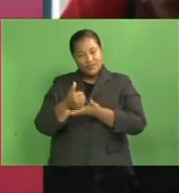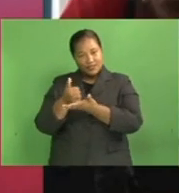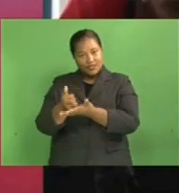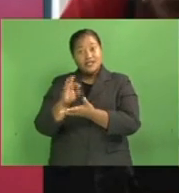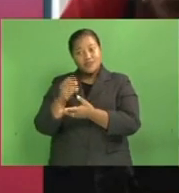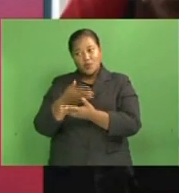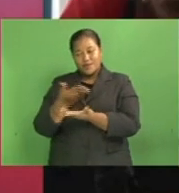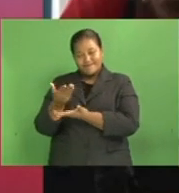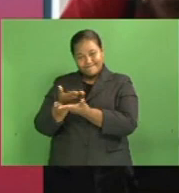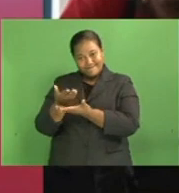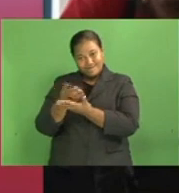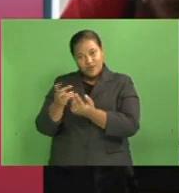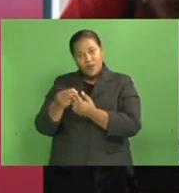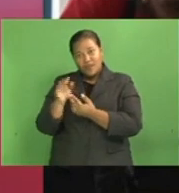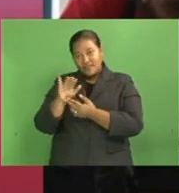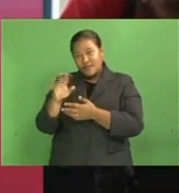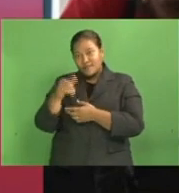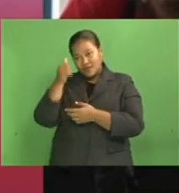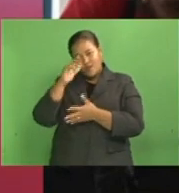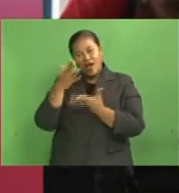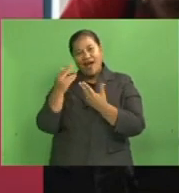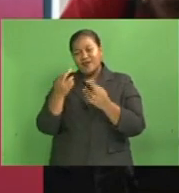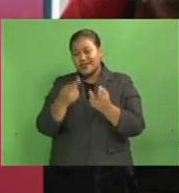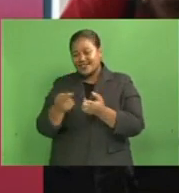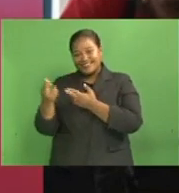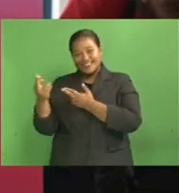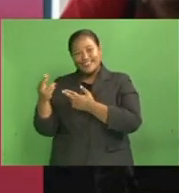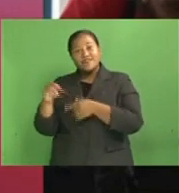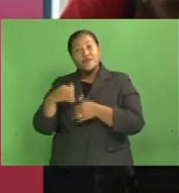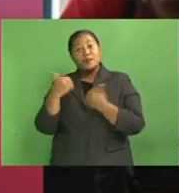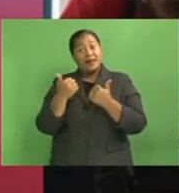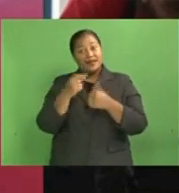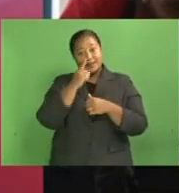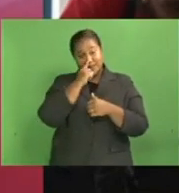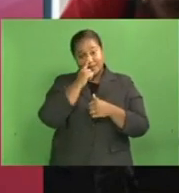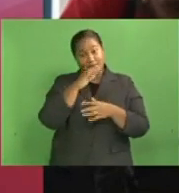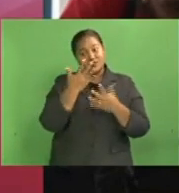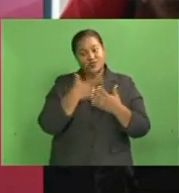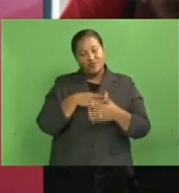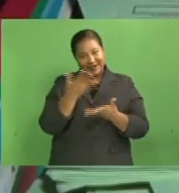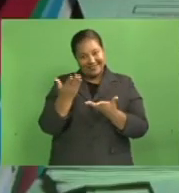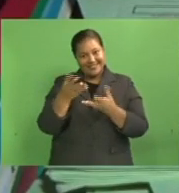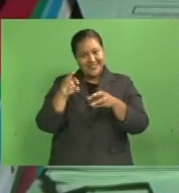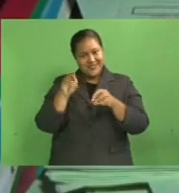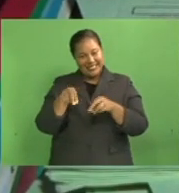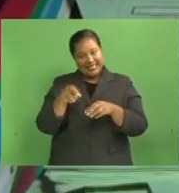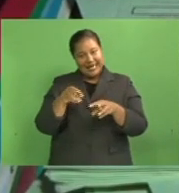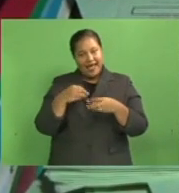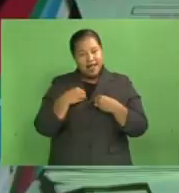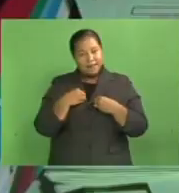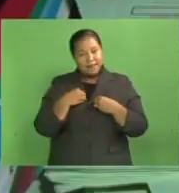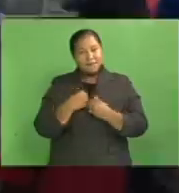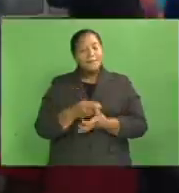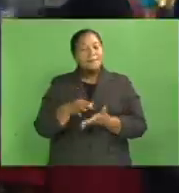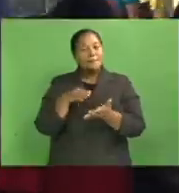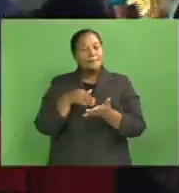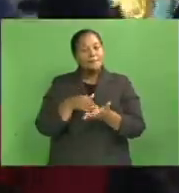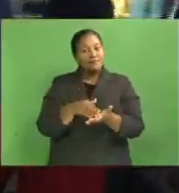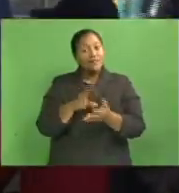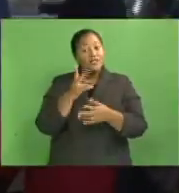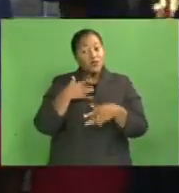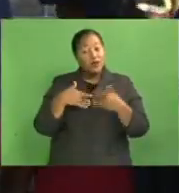with them, and how we can refer cases, needy cases, to such organizations. Yeah. Lifeline Fiji has